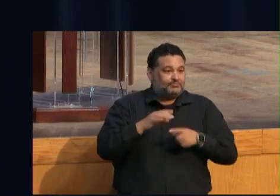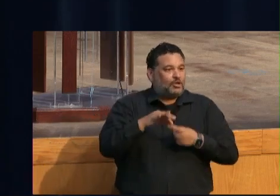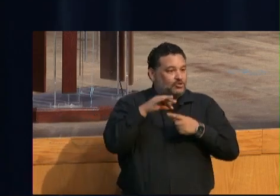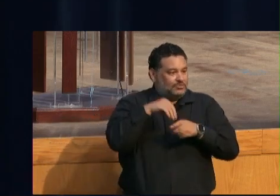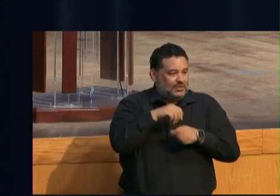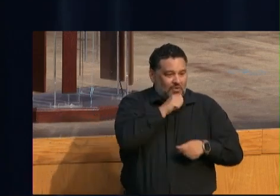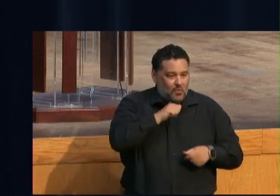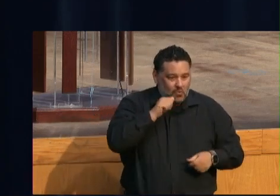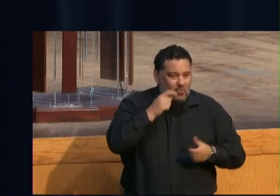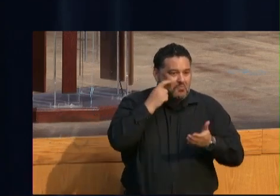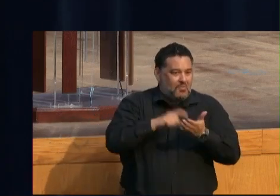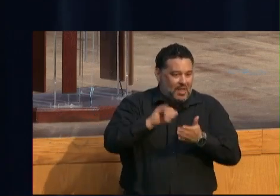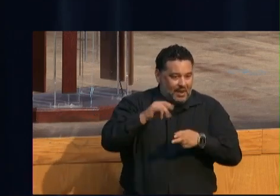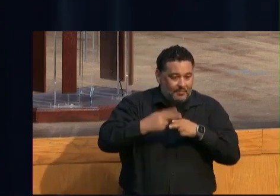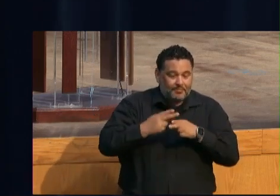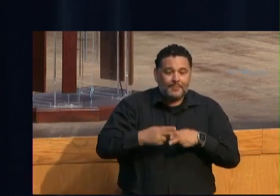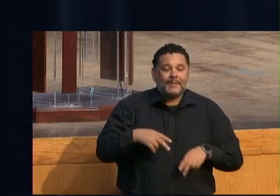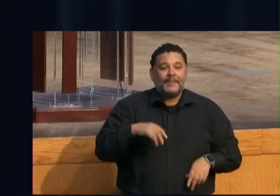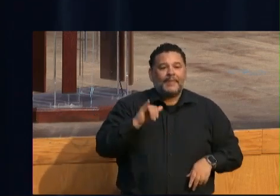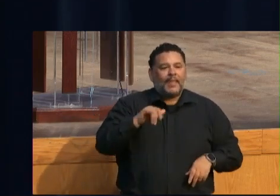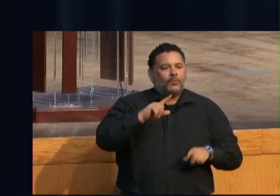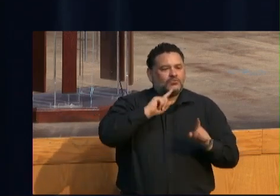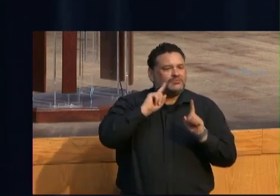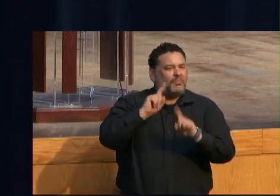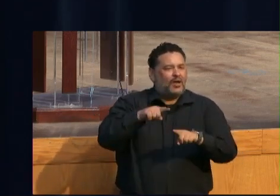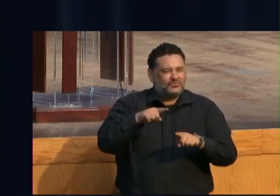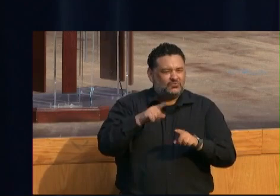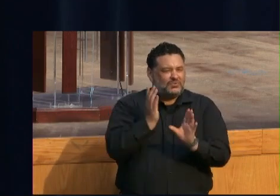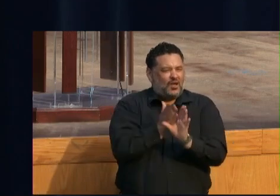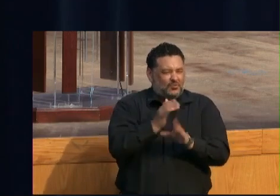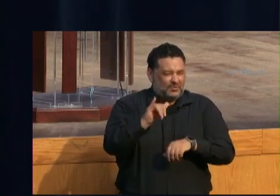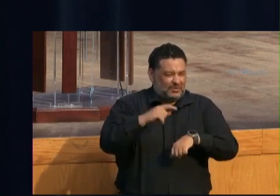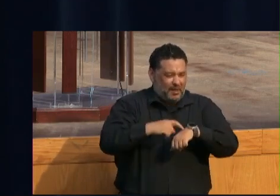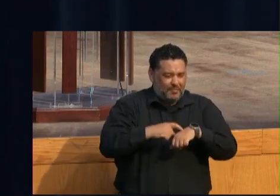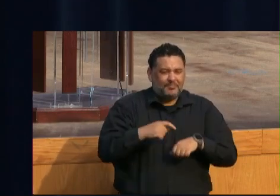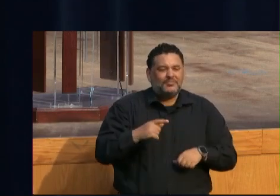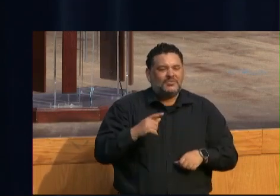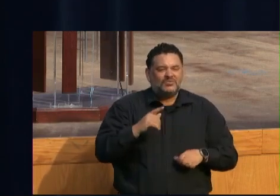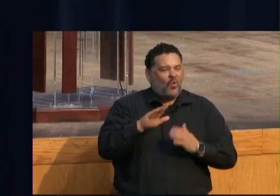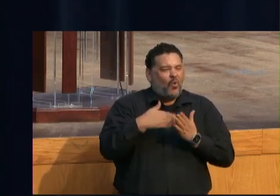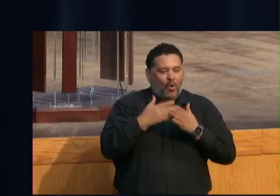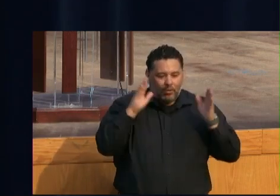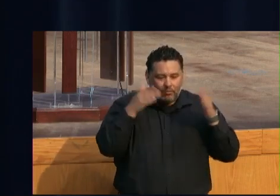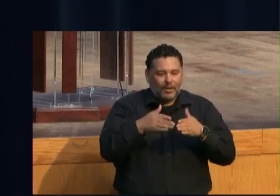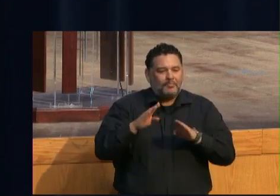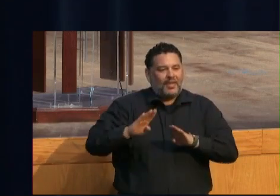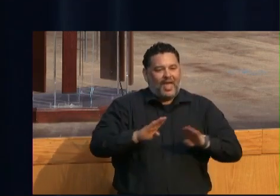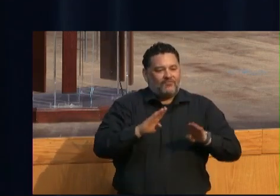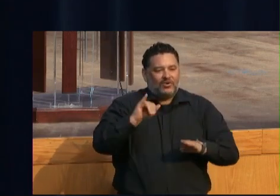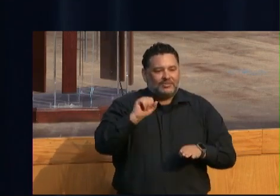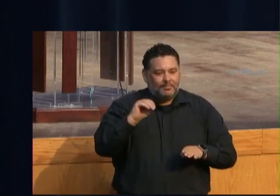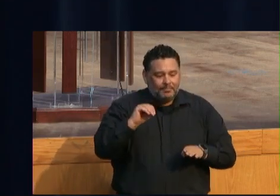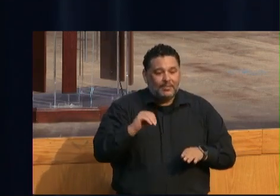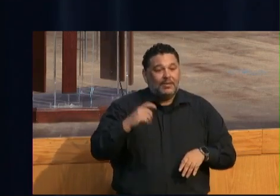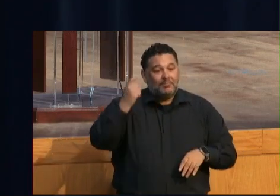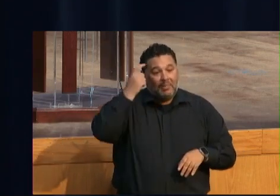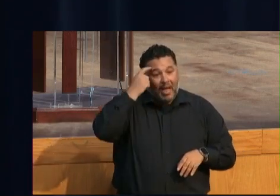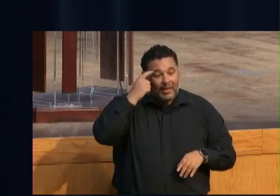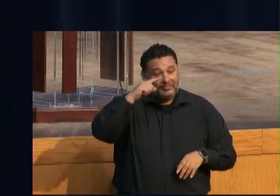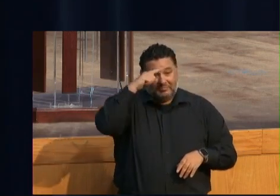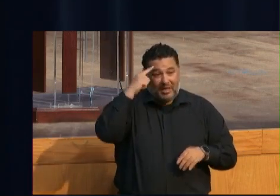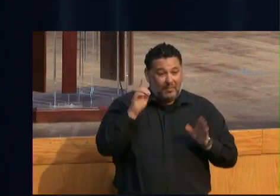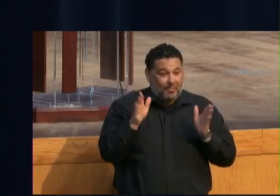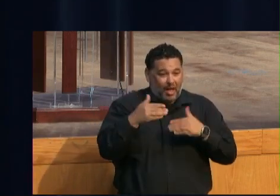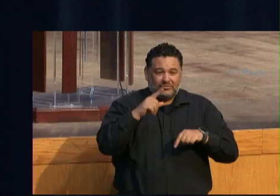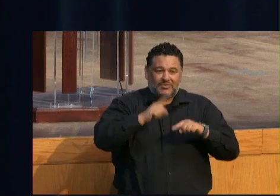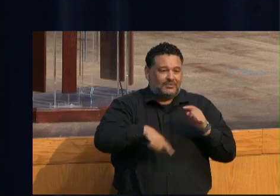And this was a response to psychology at the time. It was all behaviorism. The idea was that the mind was a black box that you couldn't